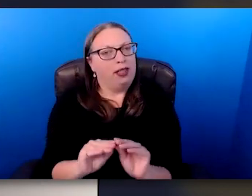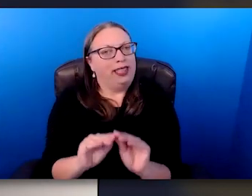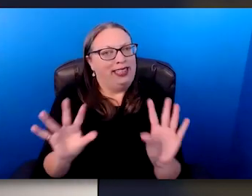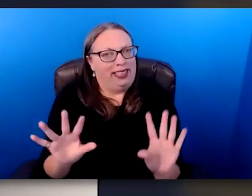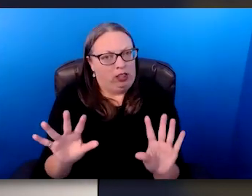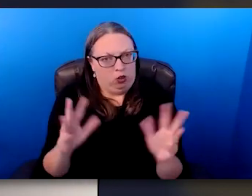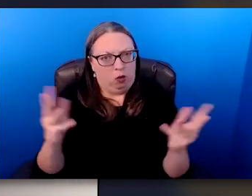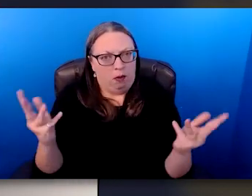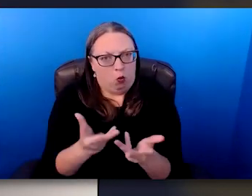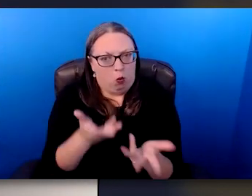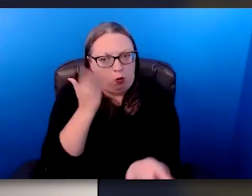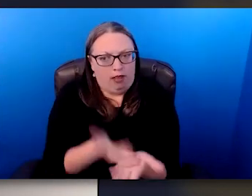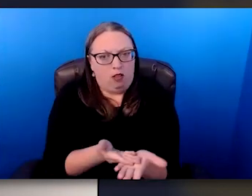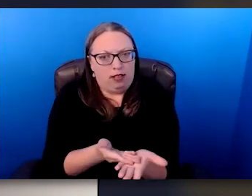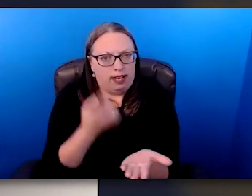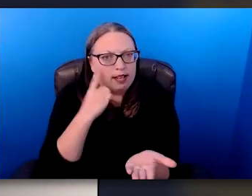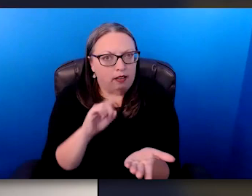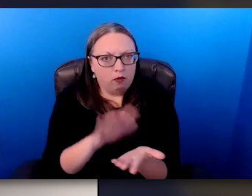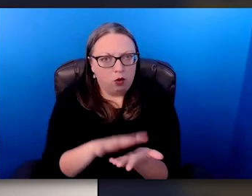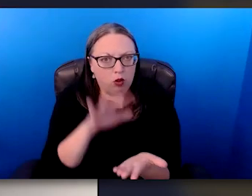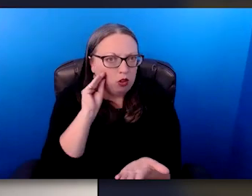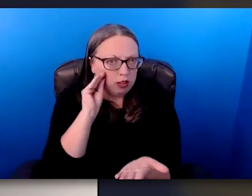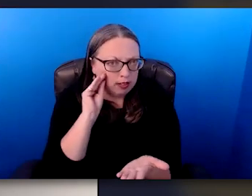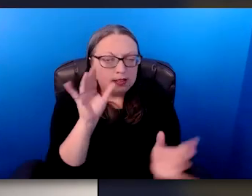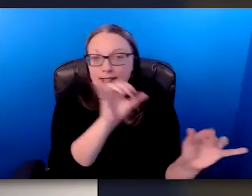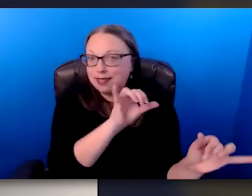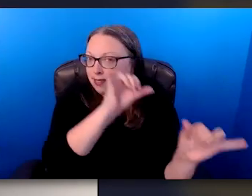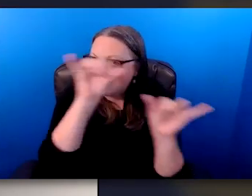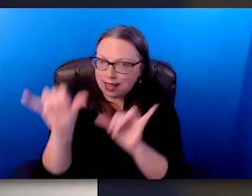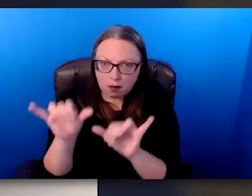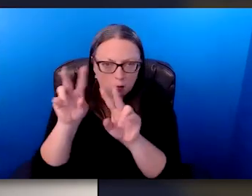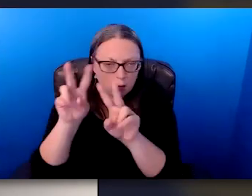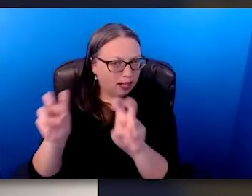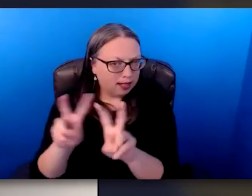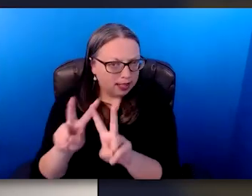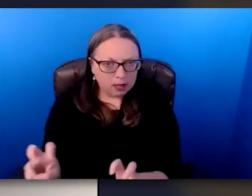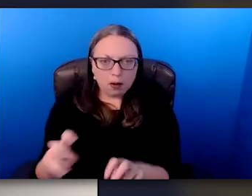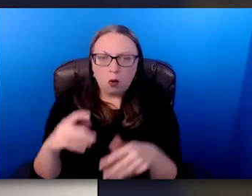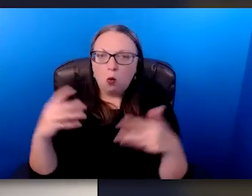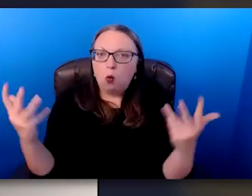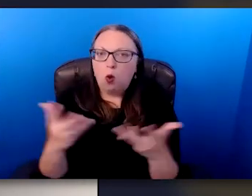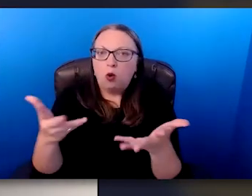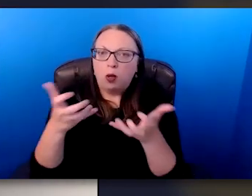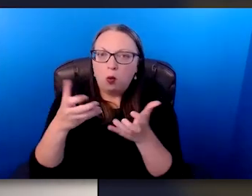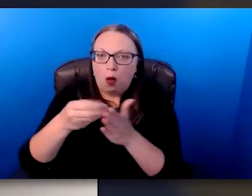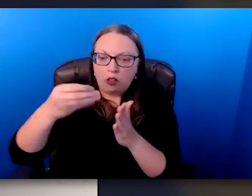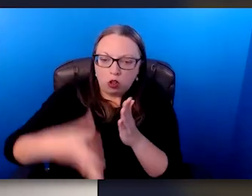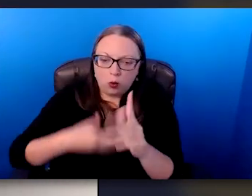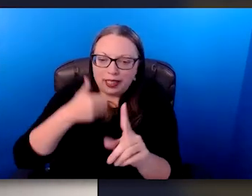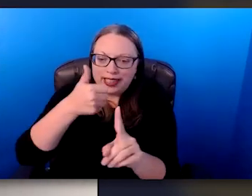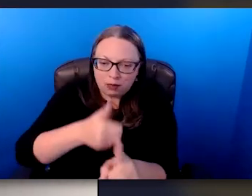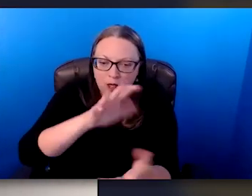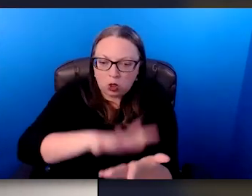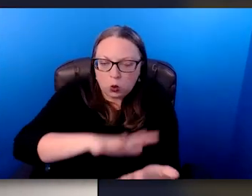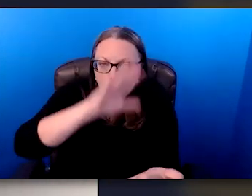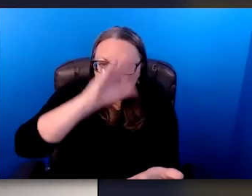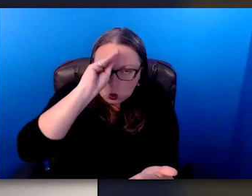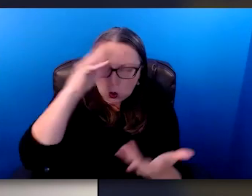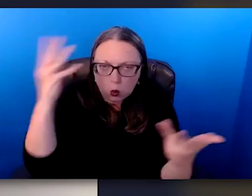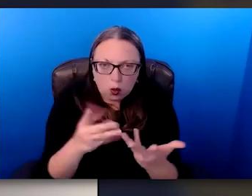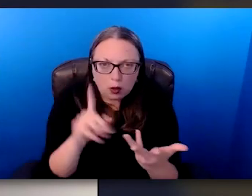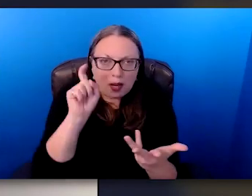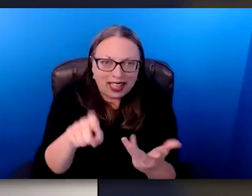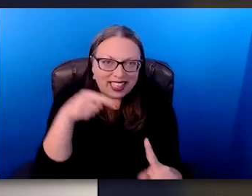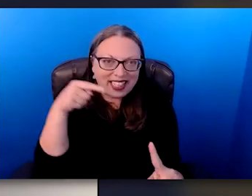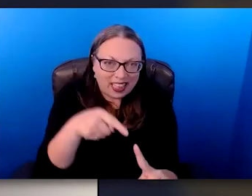trying to validate in terms of students learning, and same with the assessments. What is it that we want students to be learning? What is it we actually want them to be doing? Do I want